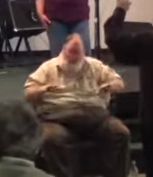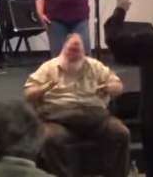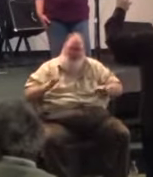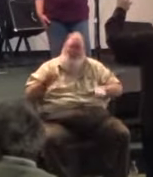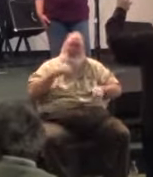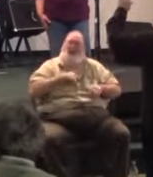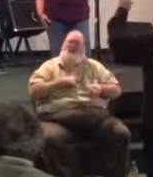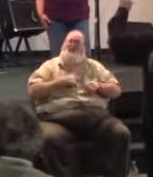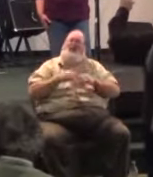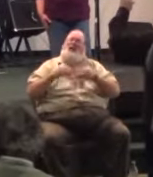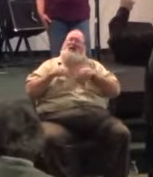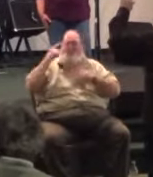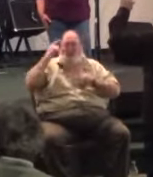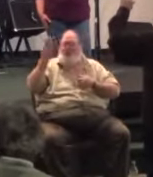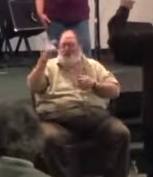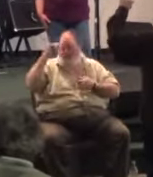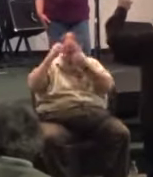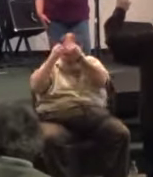Father.